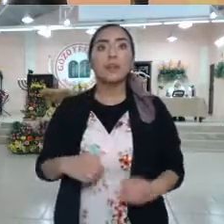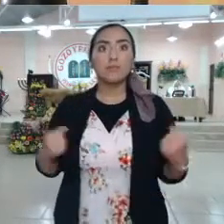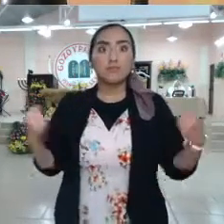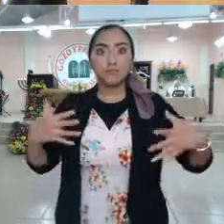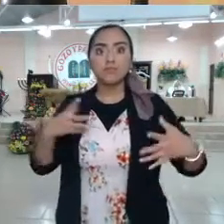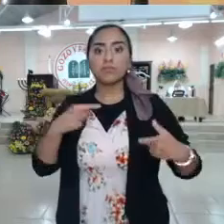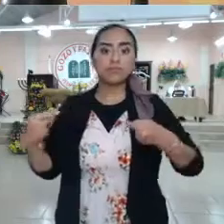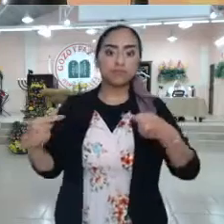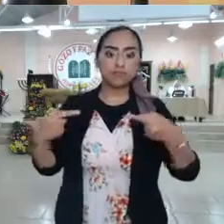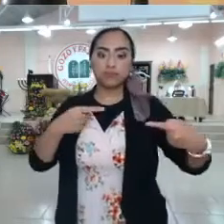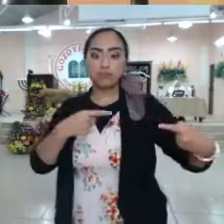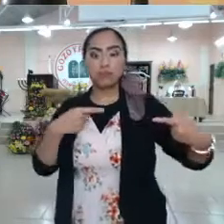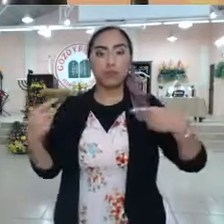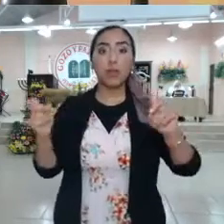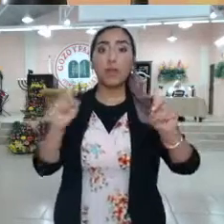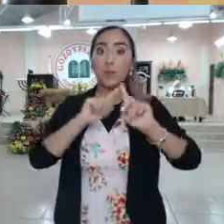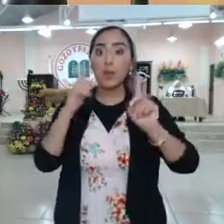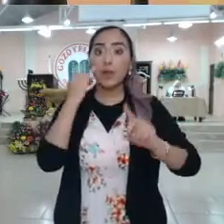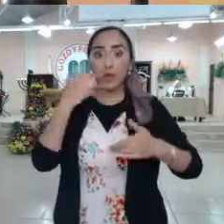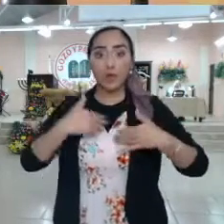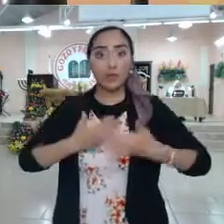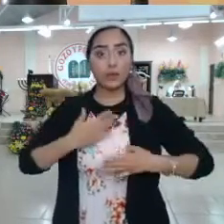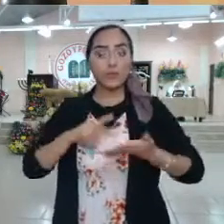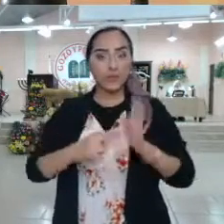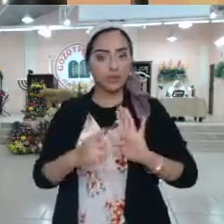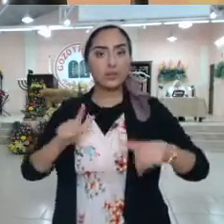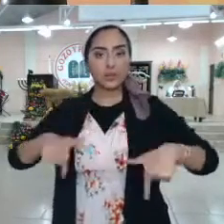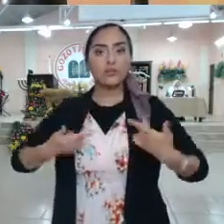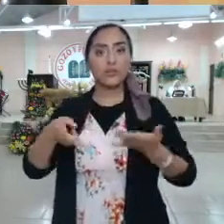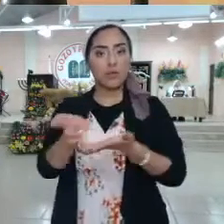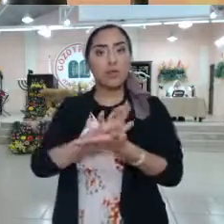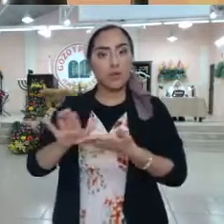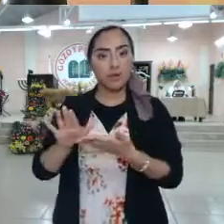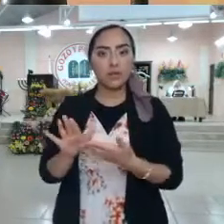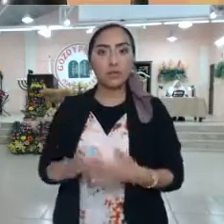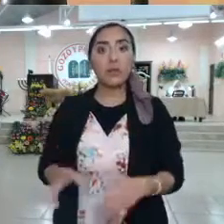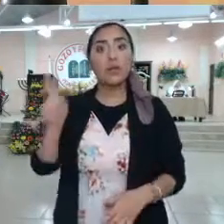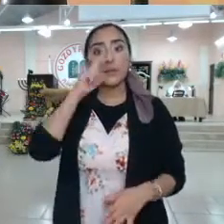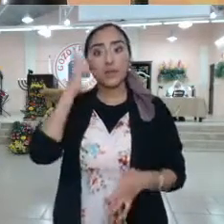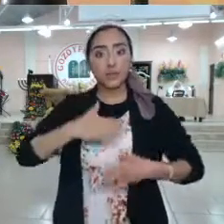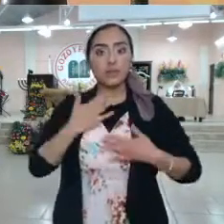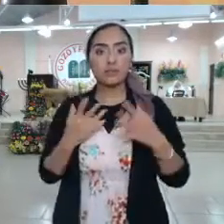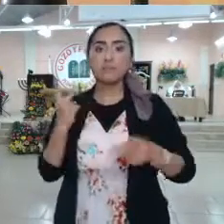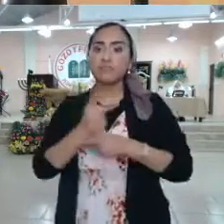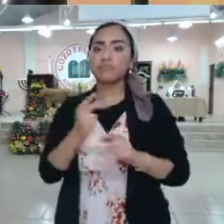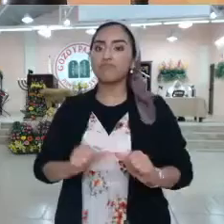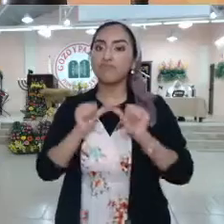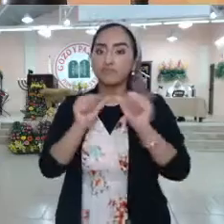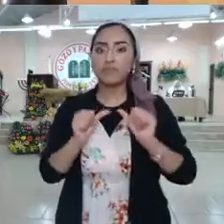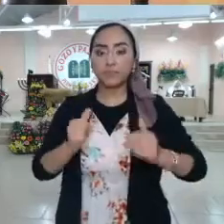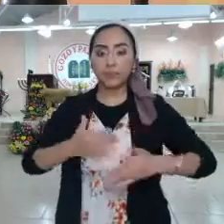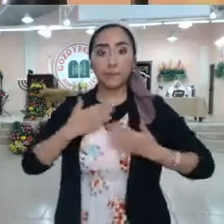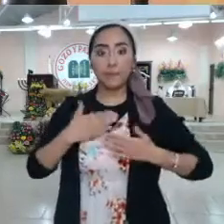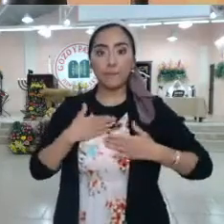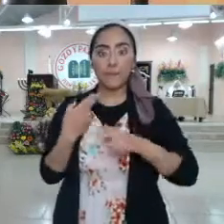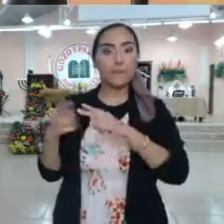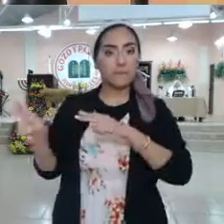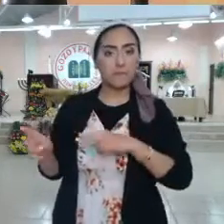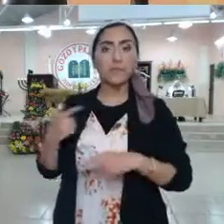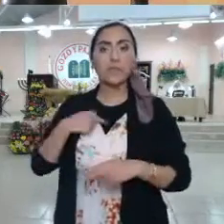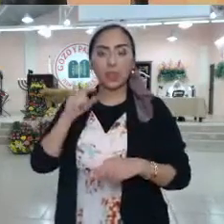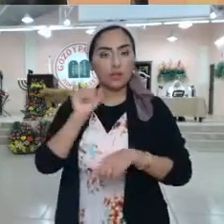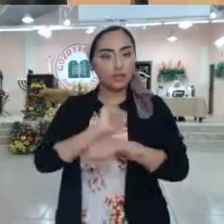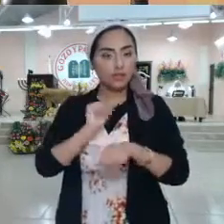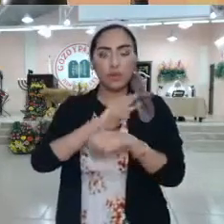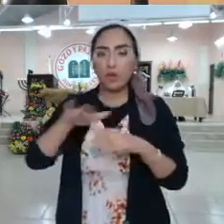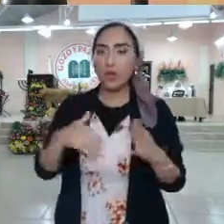Conflicts and fear. But if they have joy, that means that they keep themselves in holiness, because joy stays forever. Happiness is just